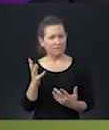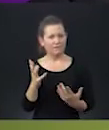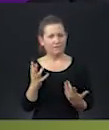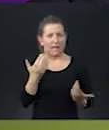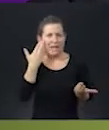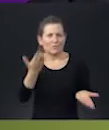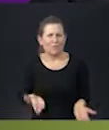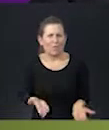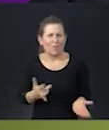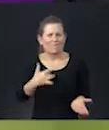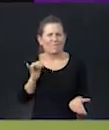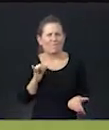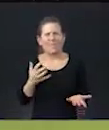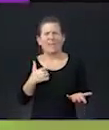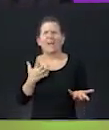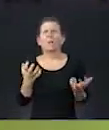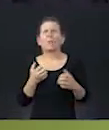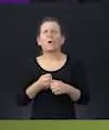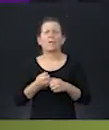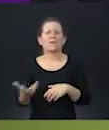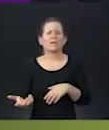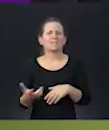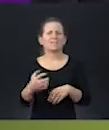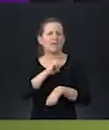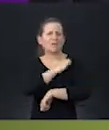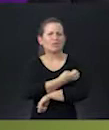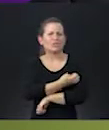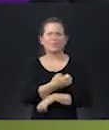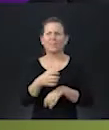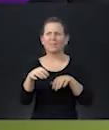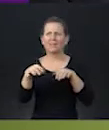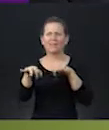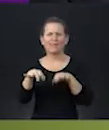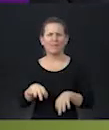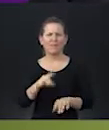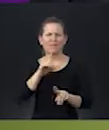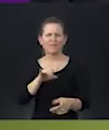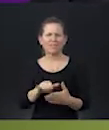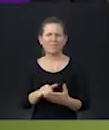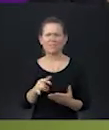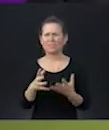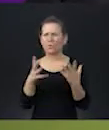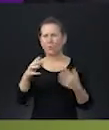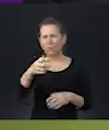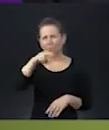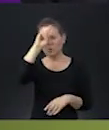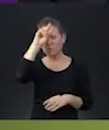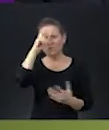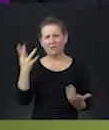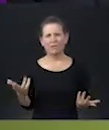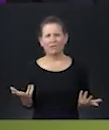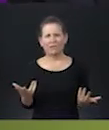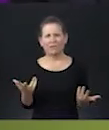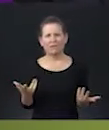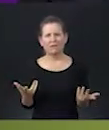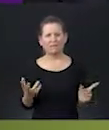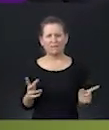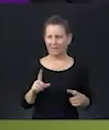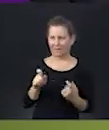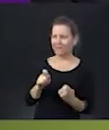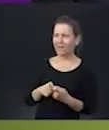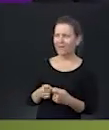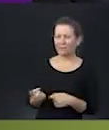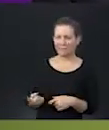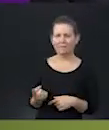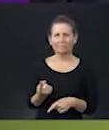like that who thinks that. I don't know. I feel like I don't even want to waste my energy addressing that. I hear you. It's so inane. Exactly. But... I